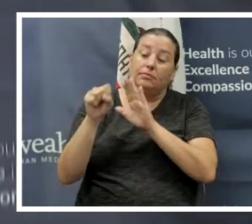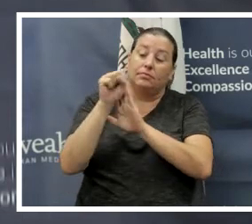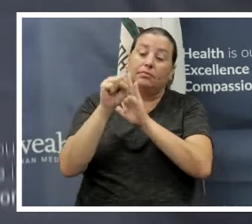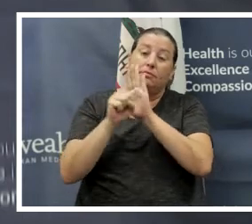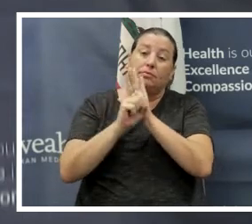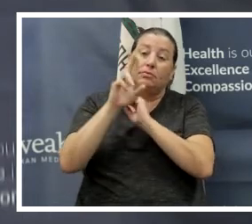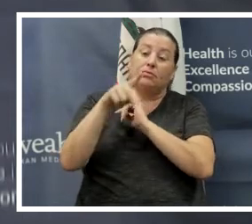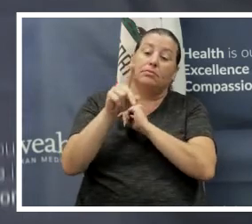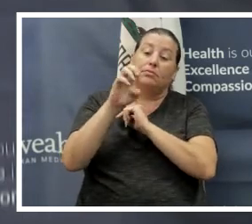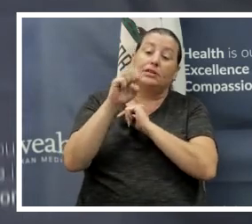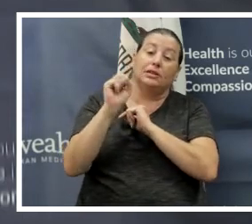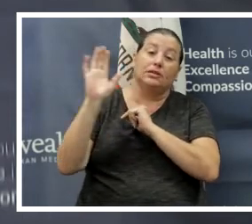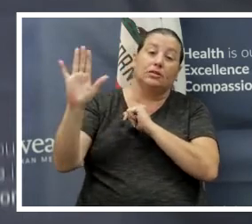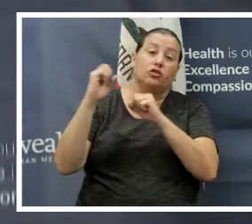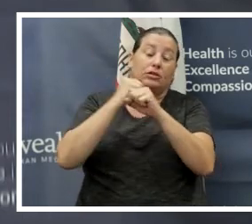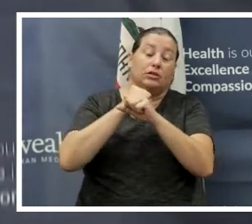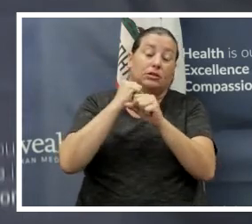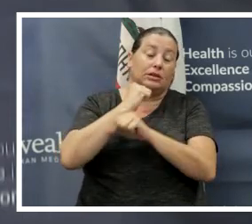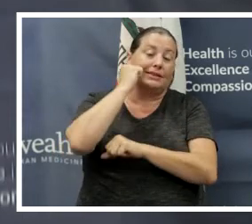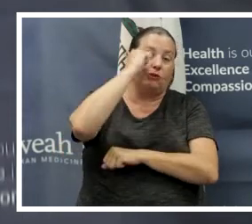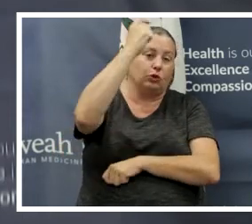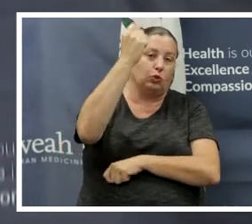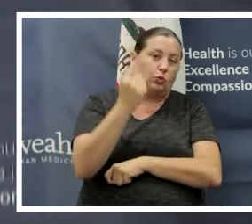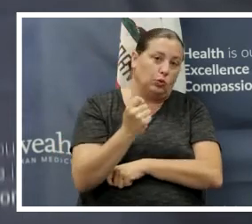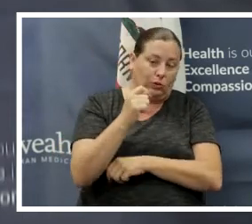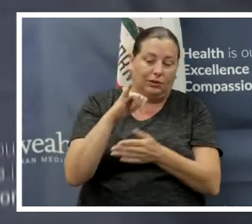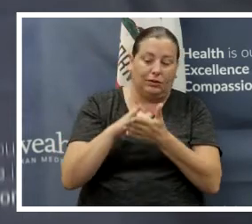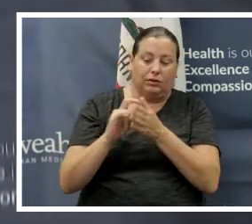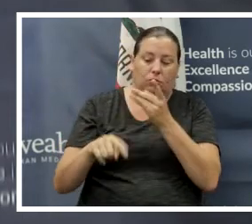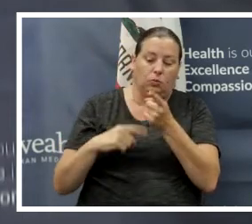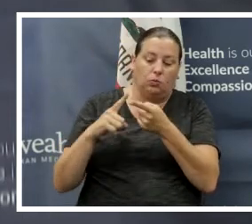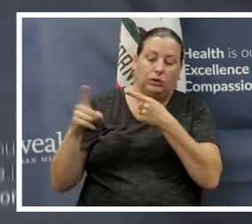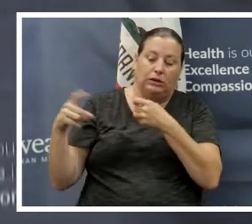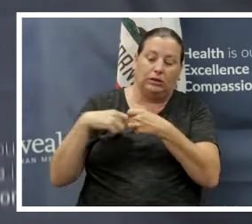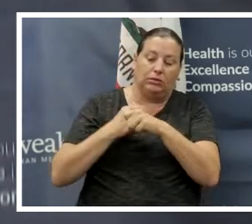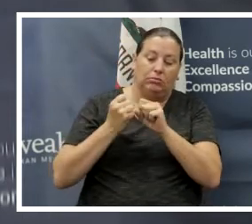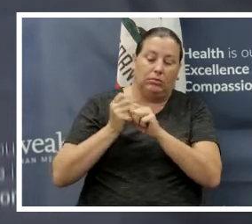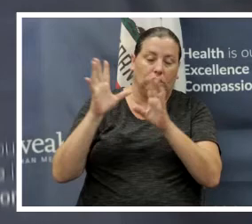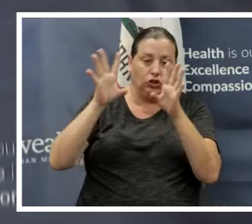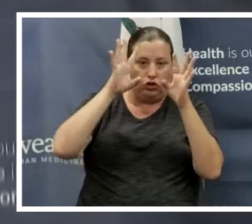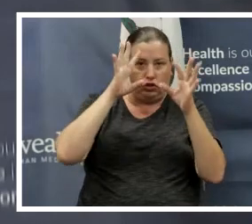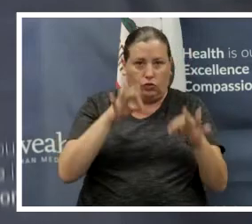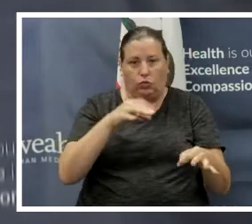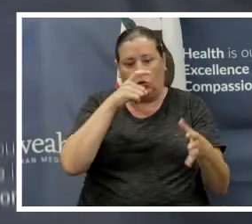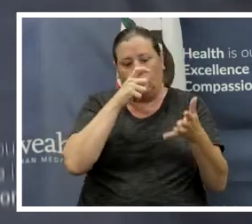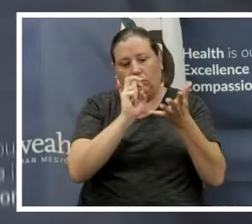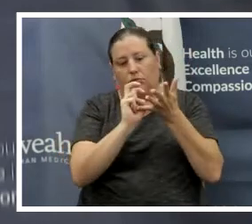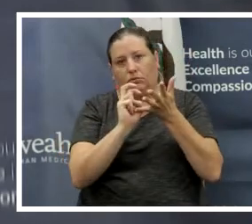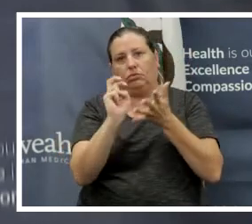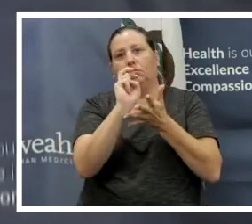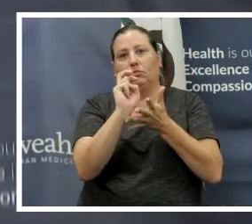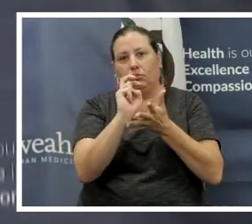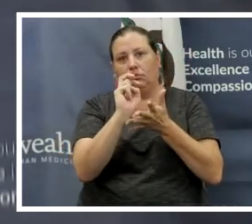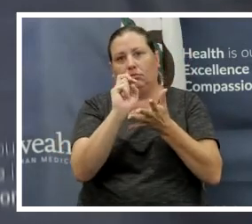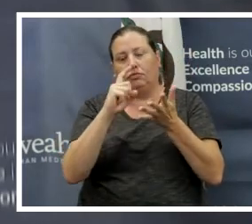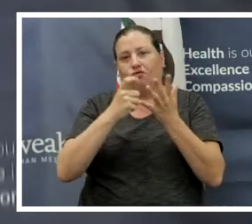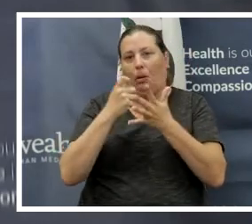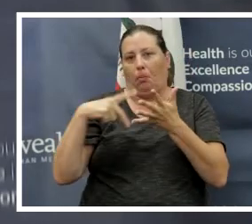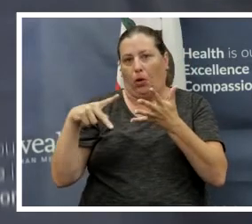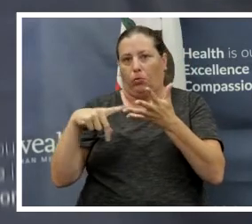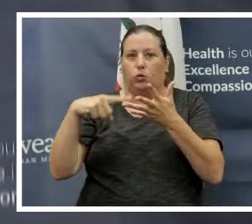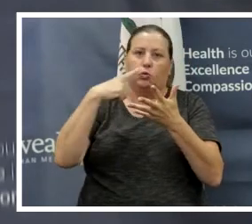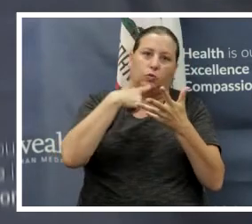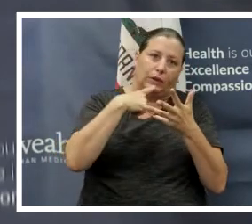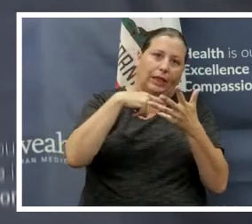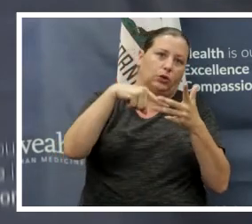statistics every Tuesday, and that's where they make their determinations of who gets to move from one tier to another.